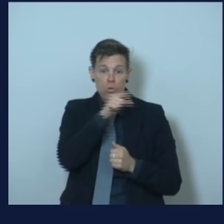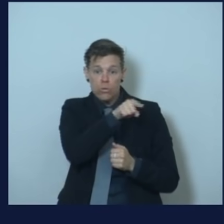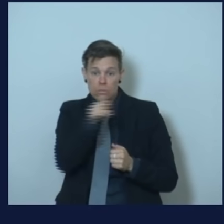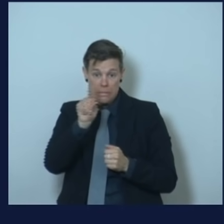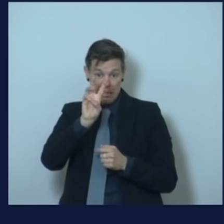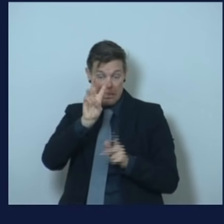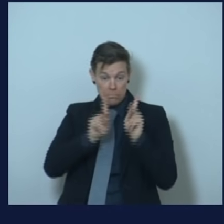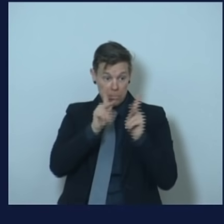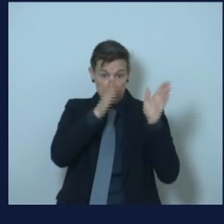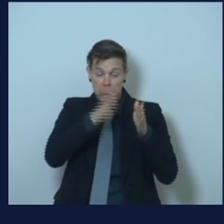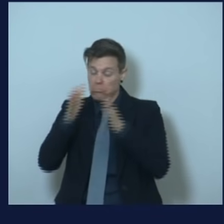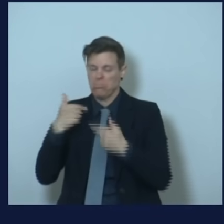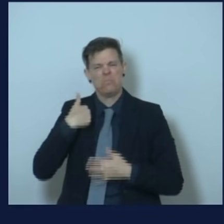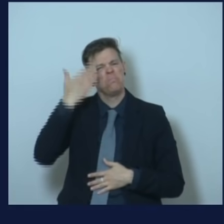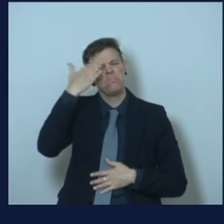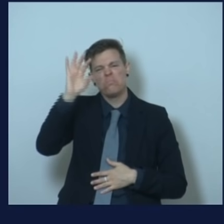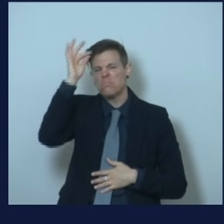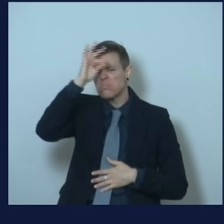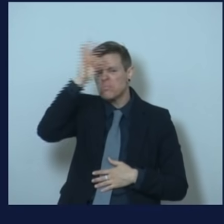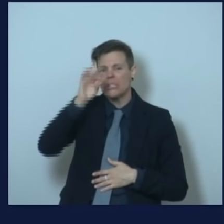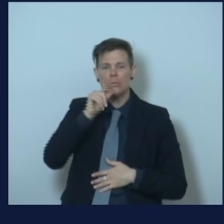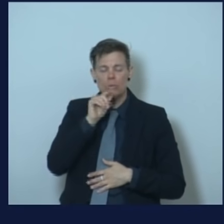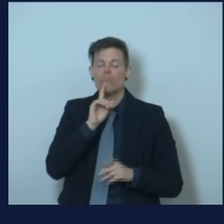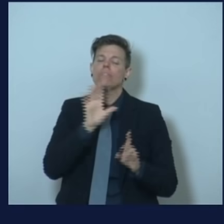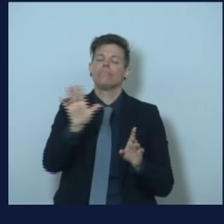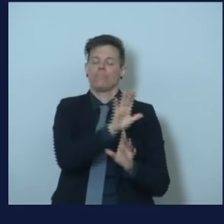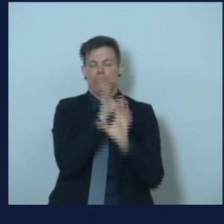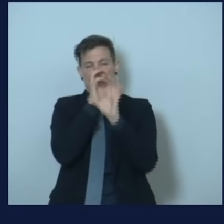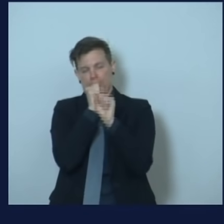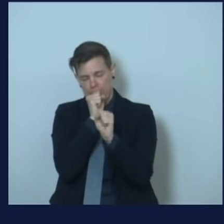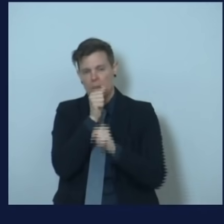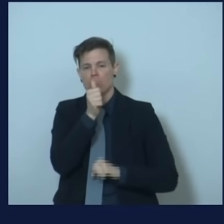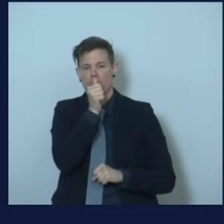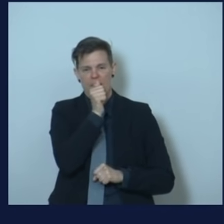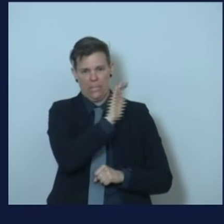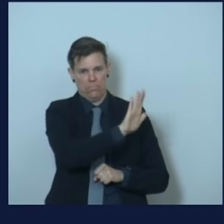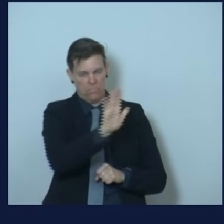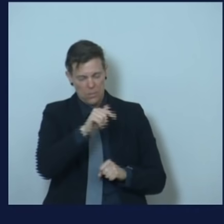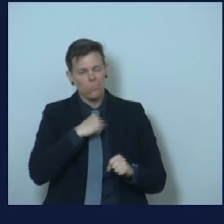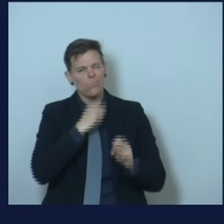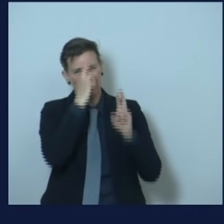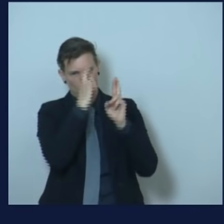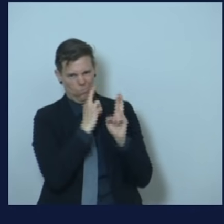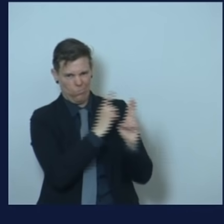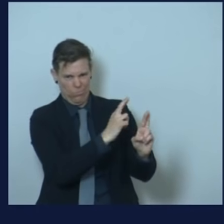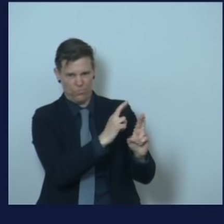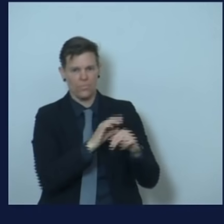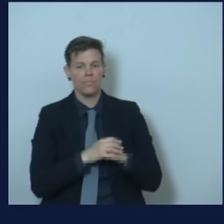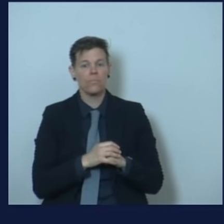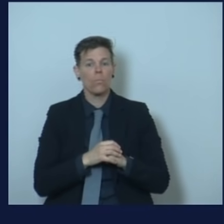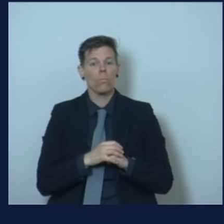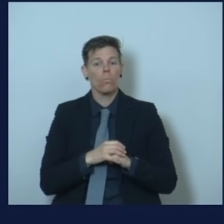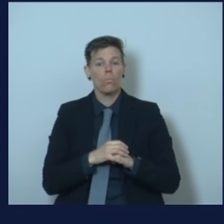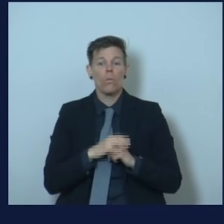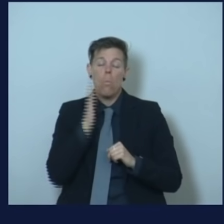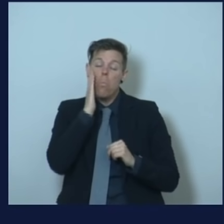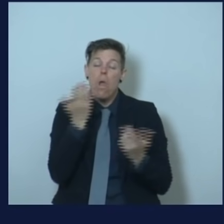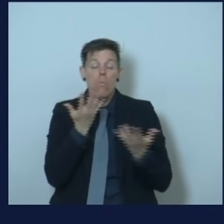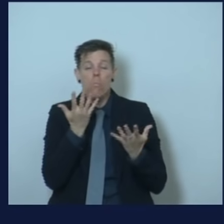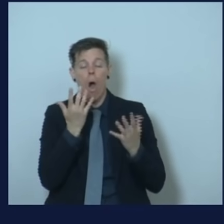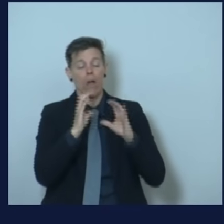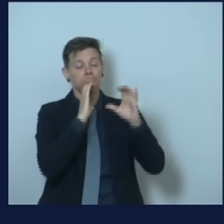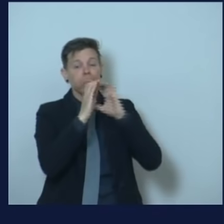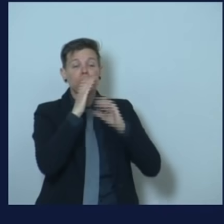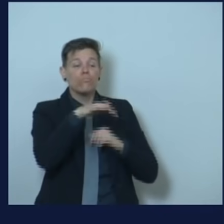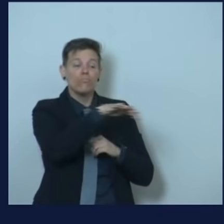that would be a violation of privacy. This is the only time that I can express our deep sorrows and condolences